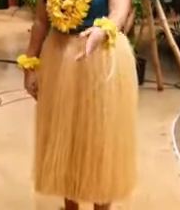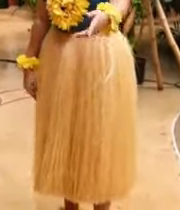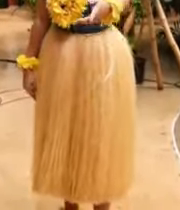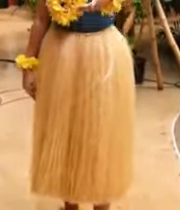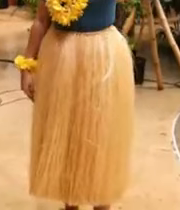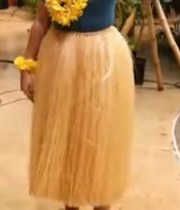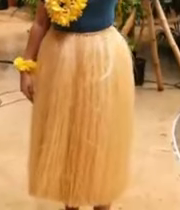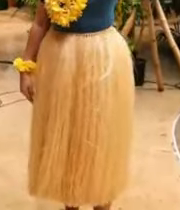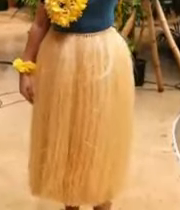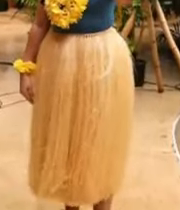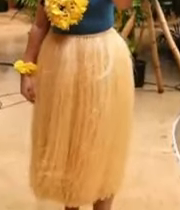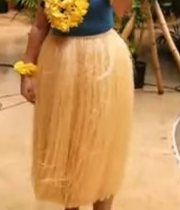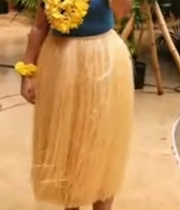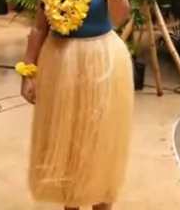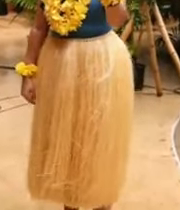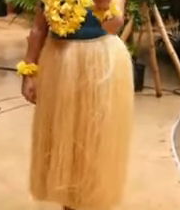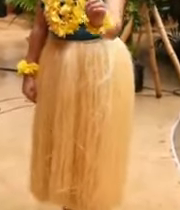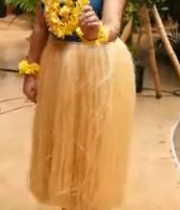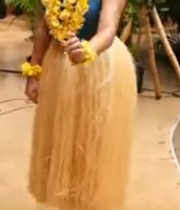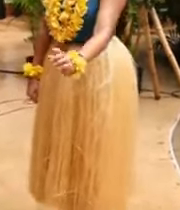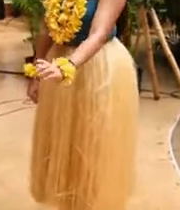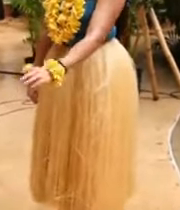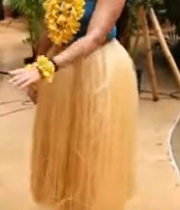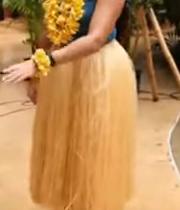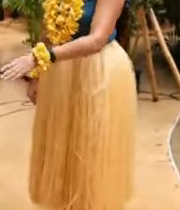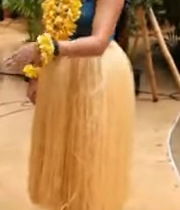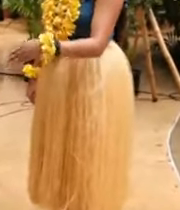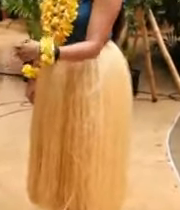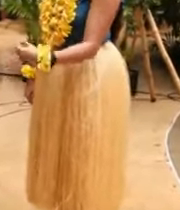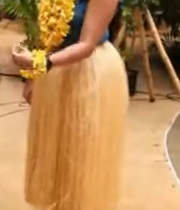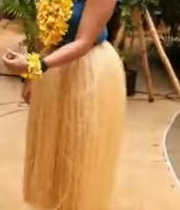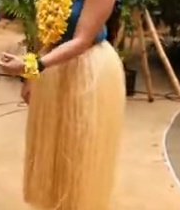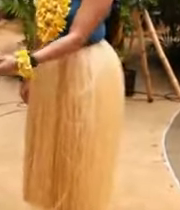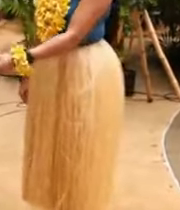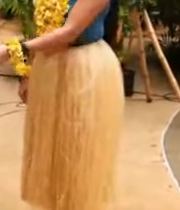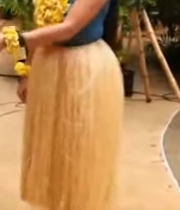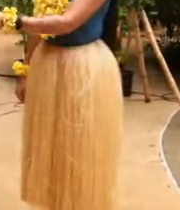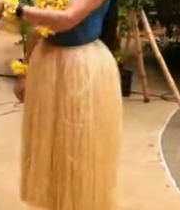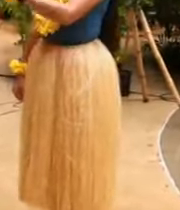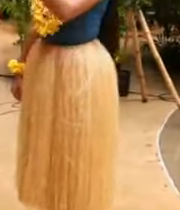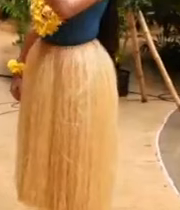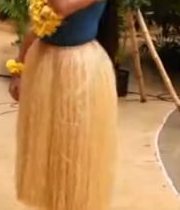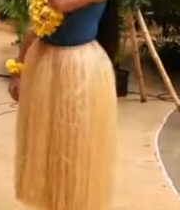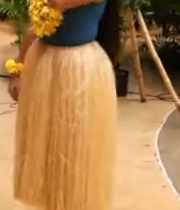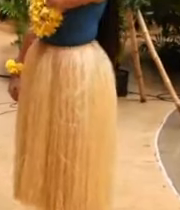I am all of you. I am the king of the town.